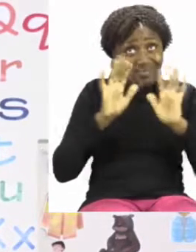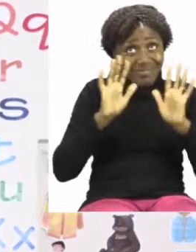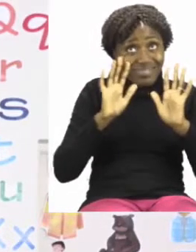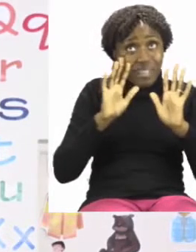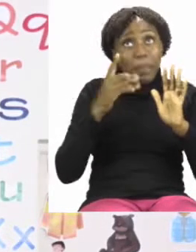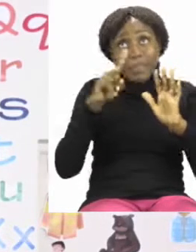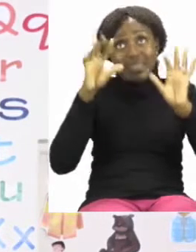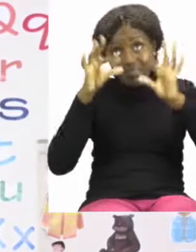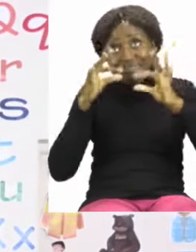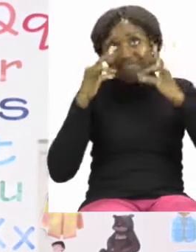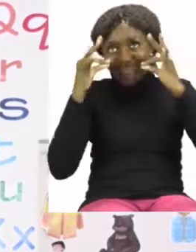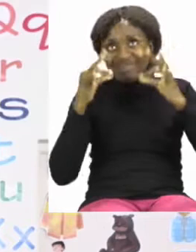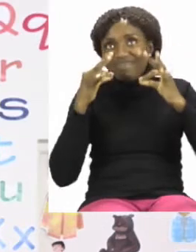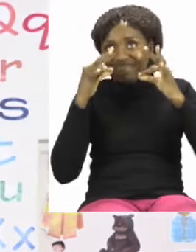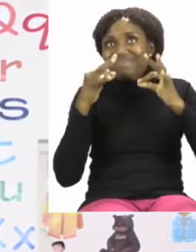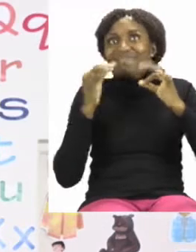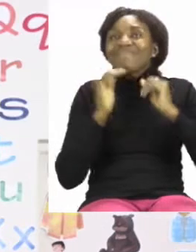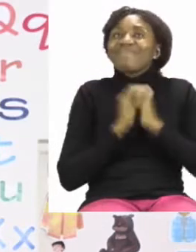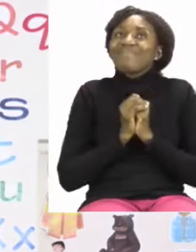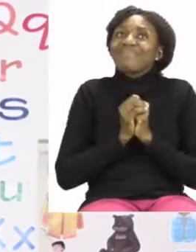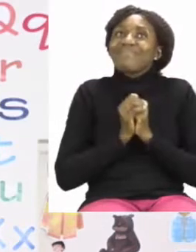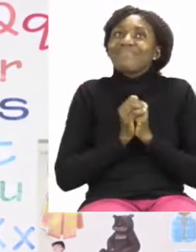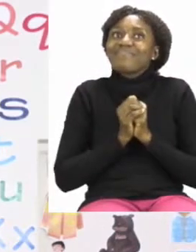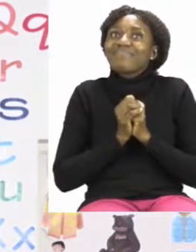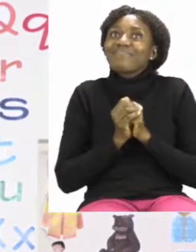Sashi? Wonderful.